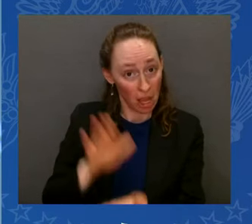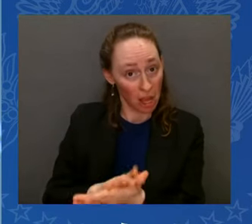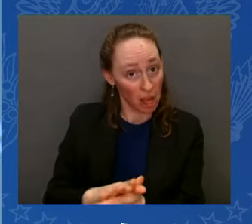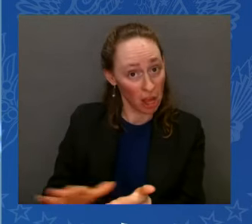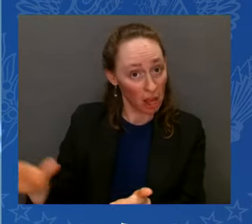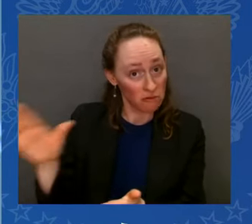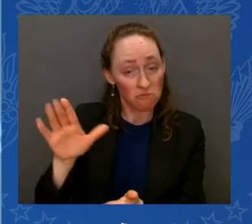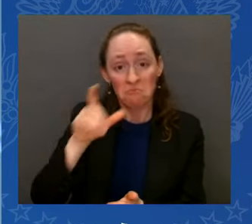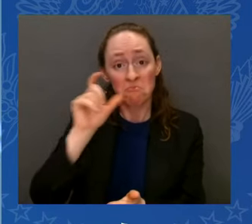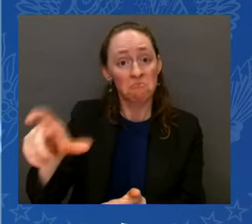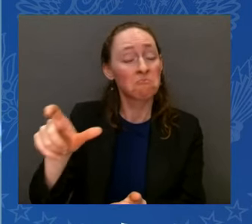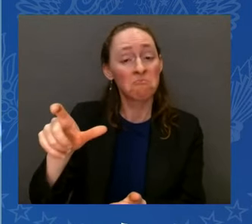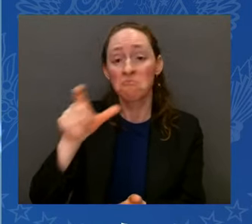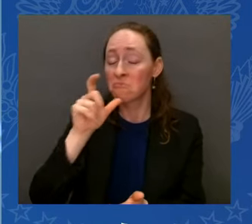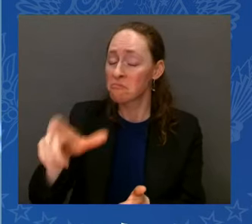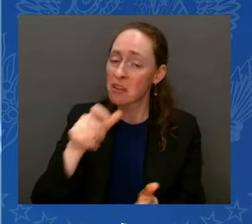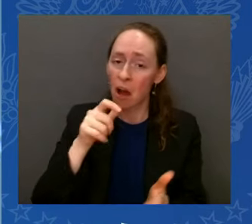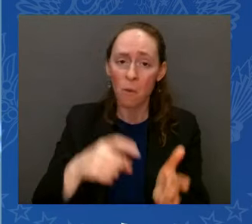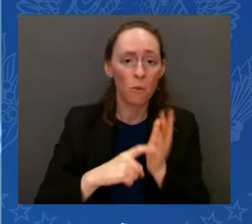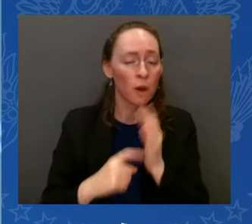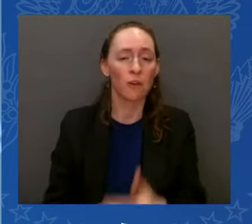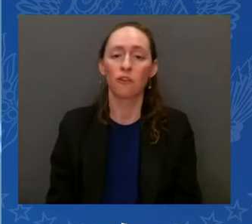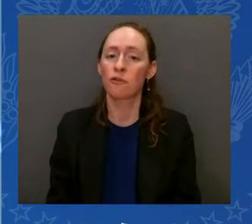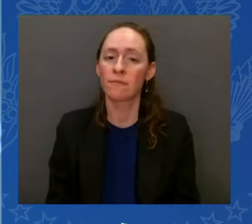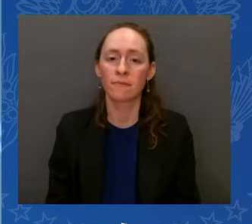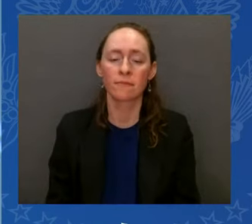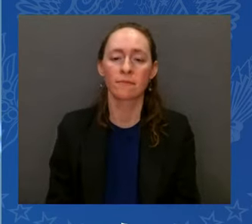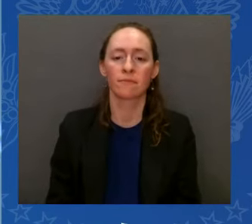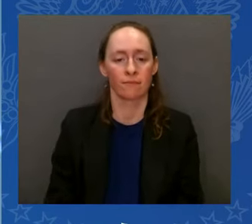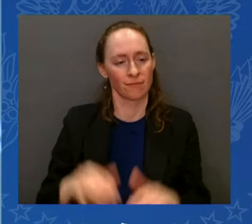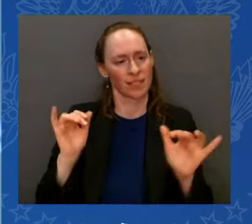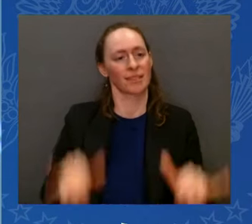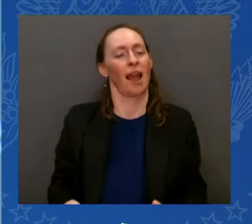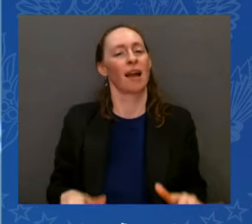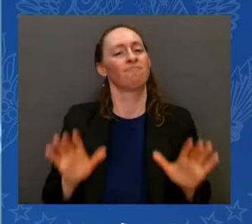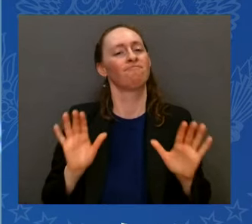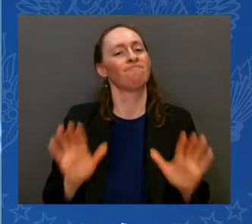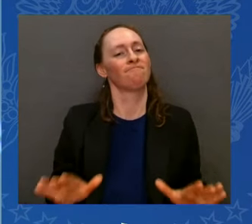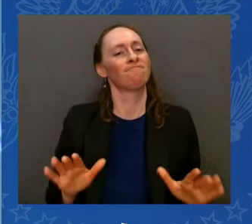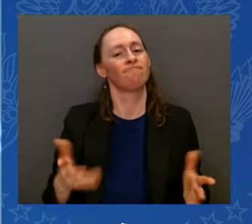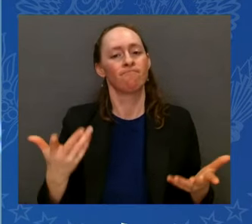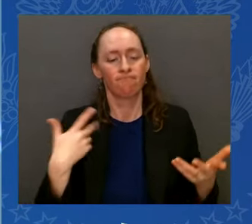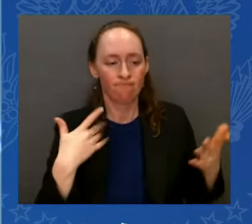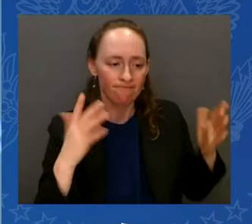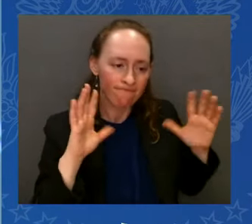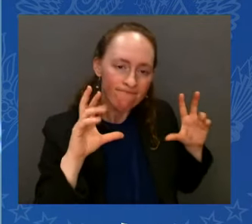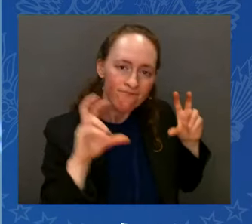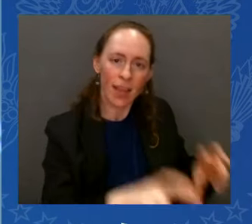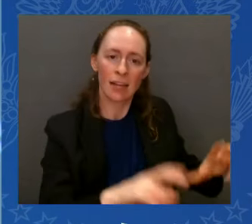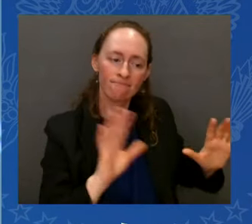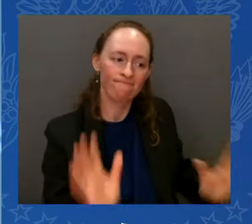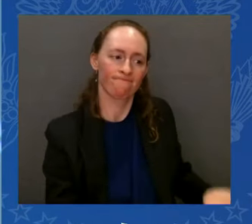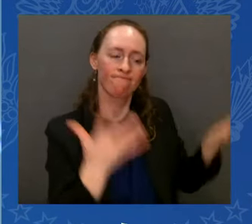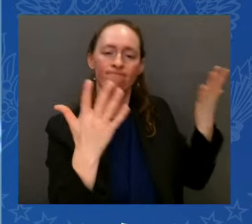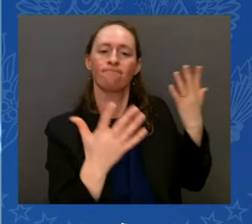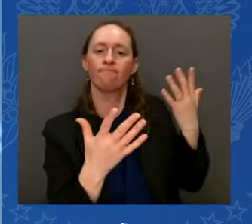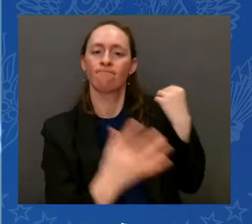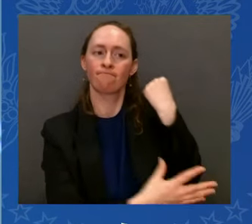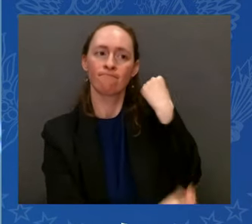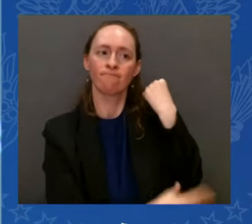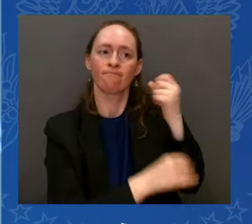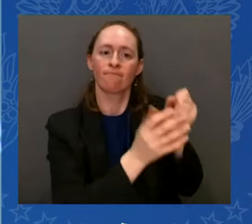That's building America from the bottom up and the middle out. But there's $300 billion being